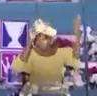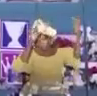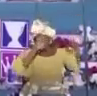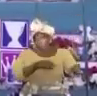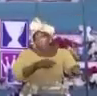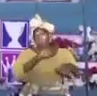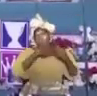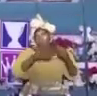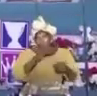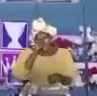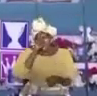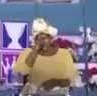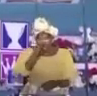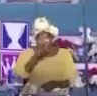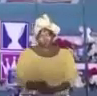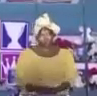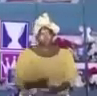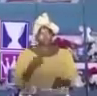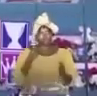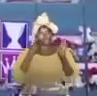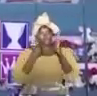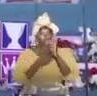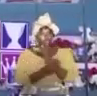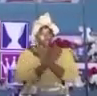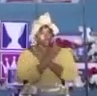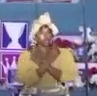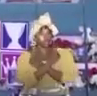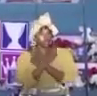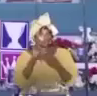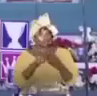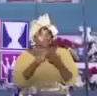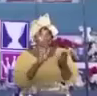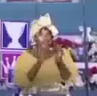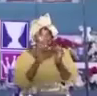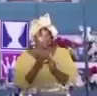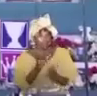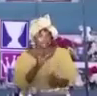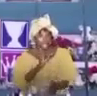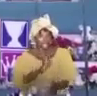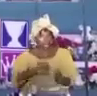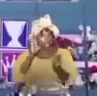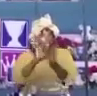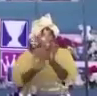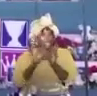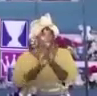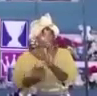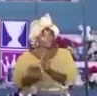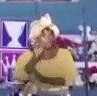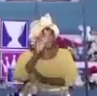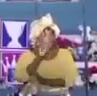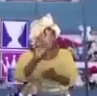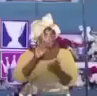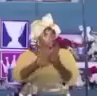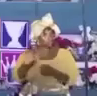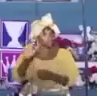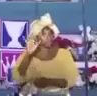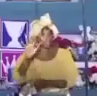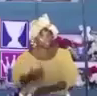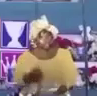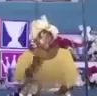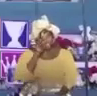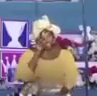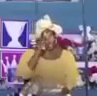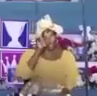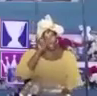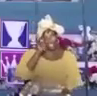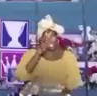willingly to declare His Lordship over your life. I'm going to count 1 to 5. I want you to leave your seat. You need Jesus.